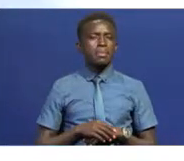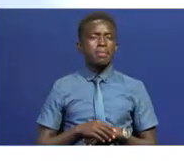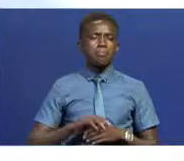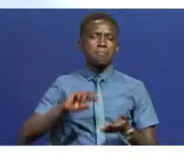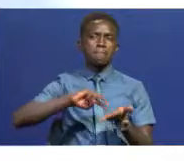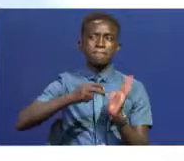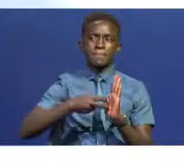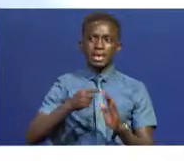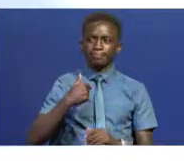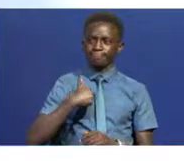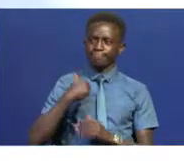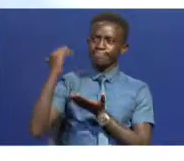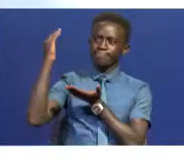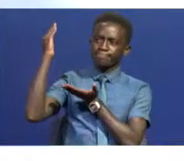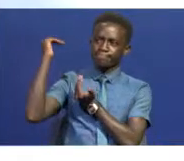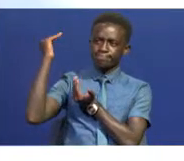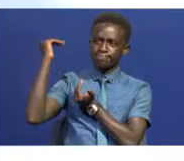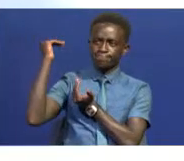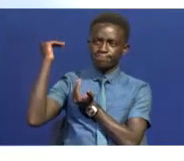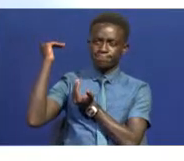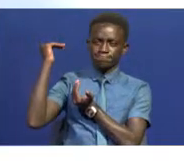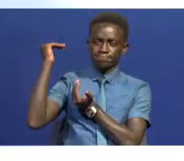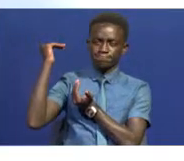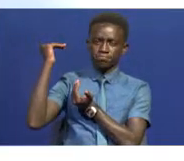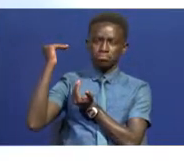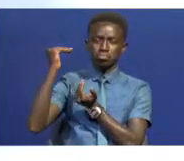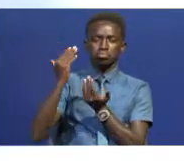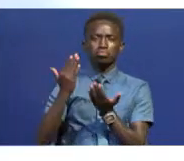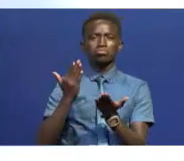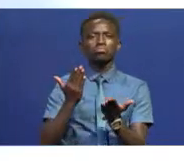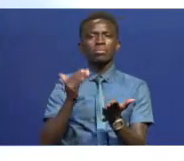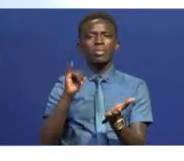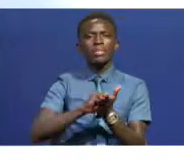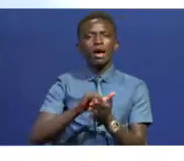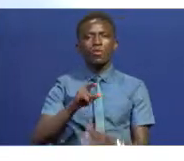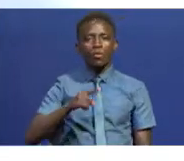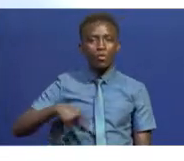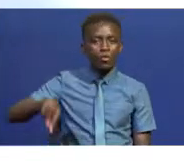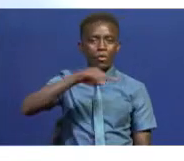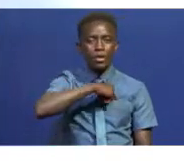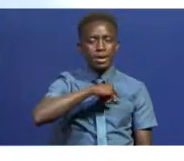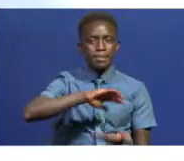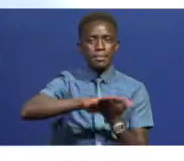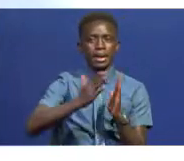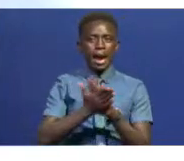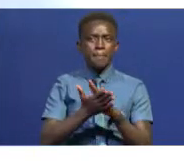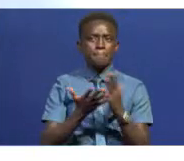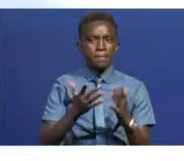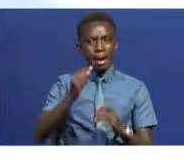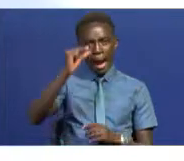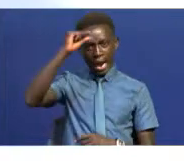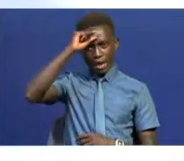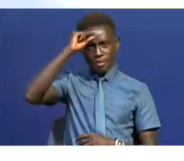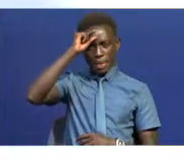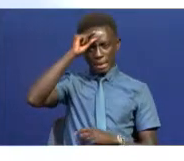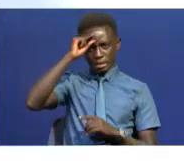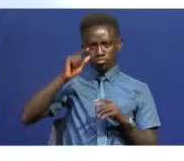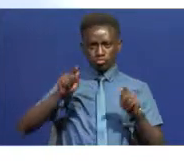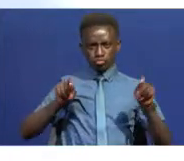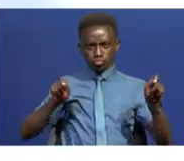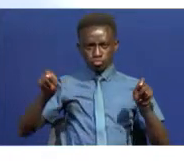it is my expectation that we will be the administration that will finally